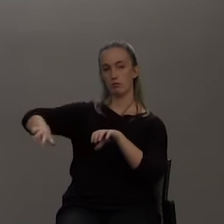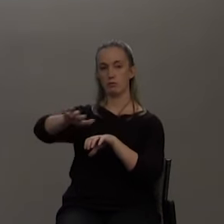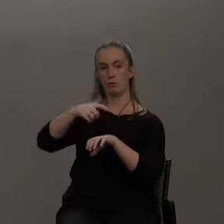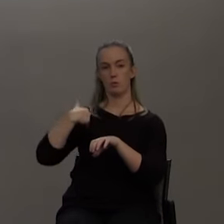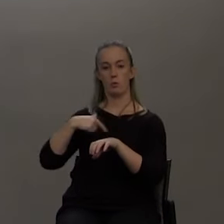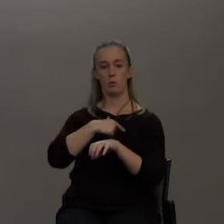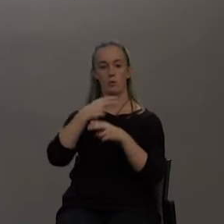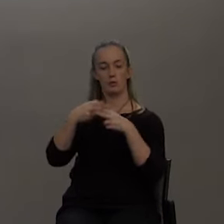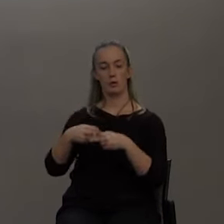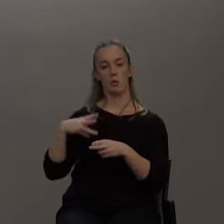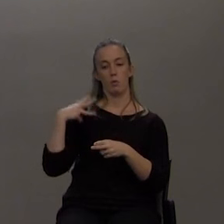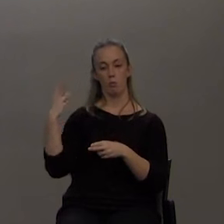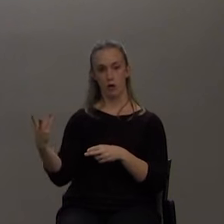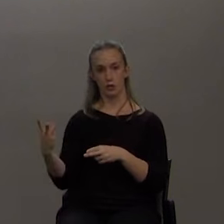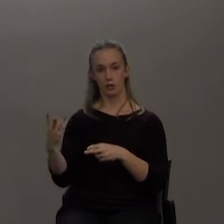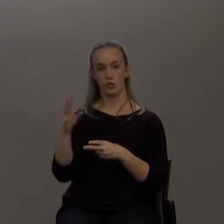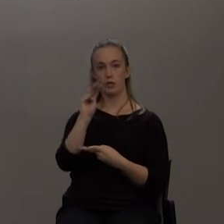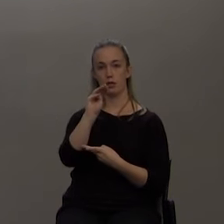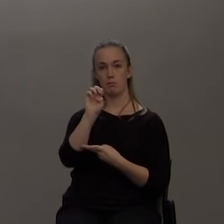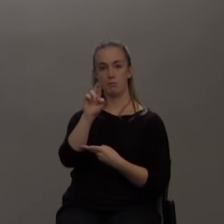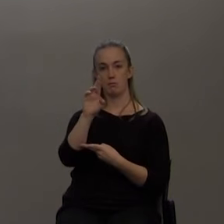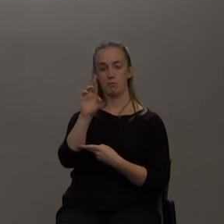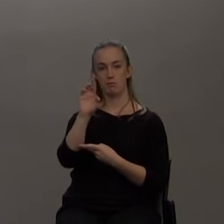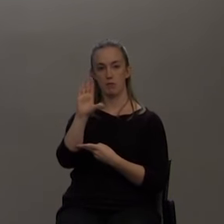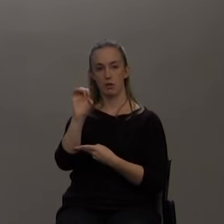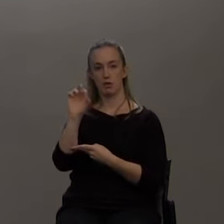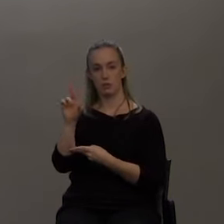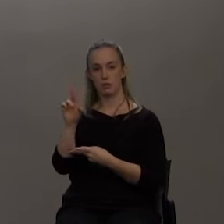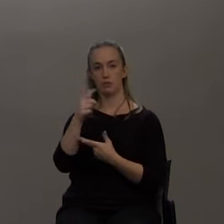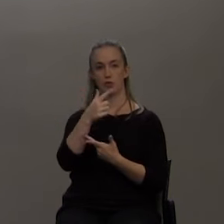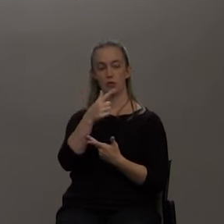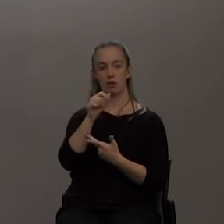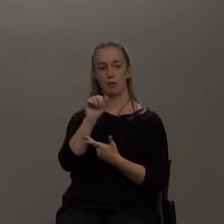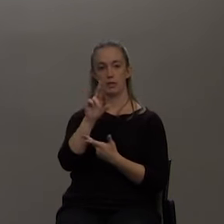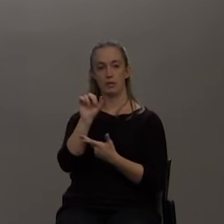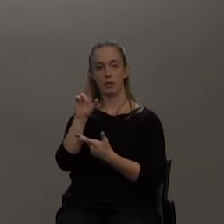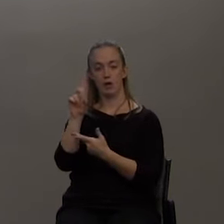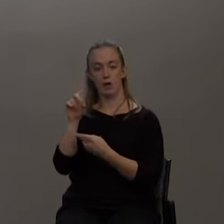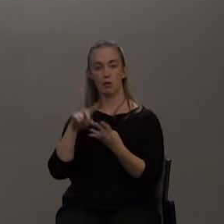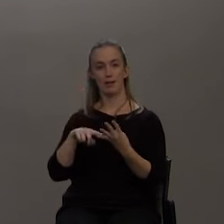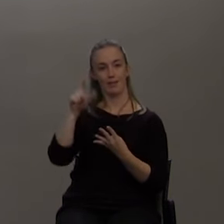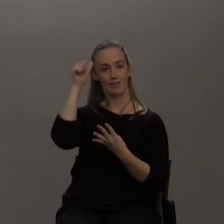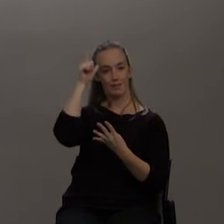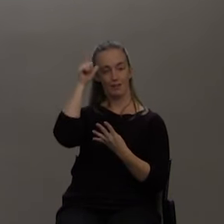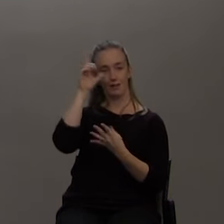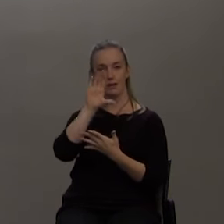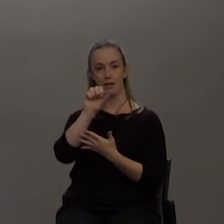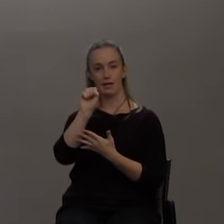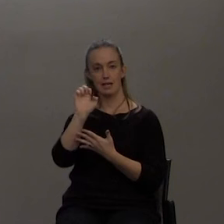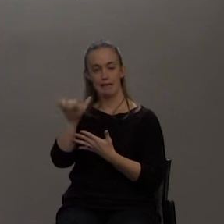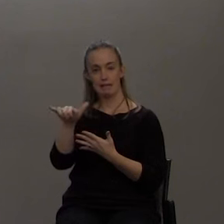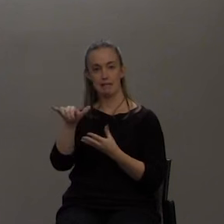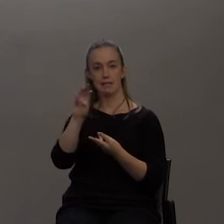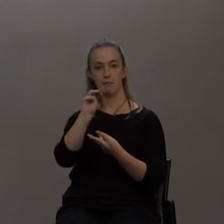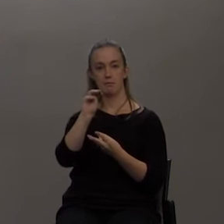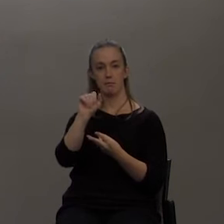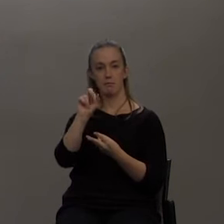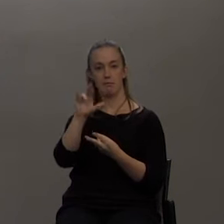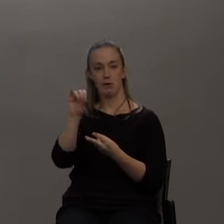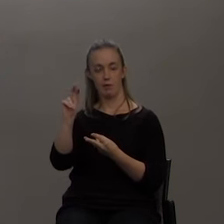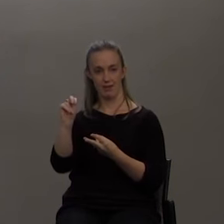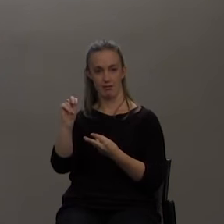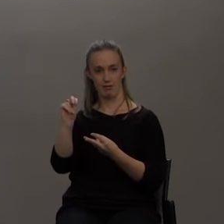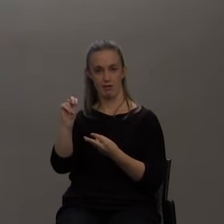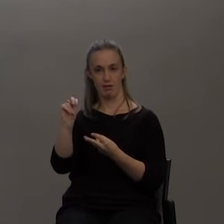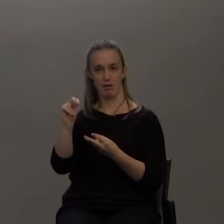as Washington, Mercer, Girard, Lincoln, Casey, and Marion. And then we also looked at the Bluegrass ADD, which